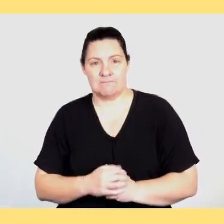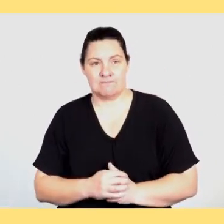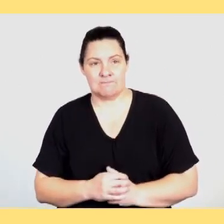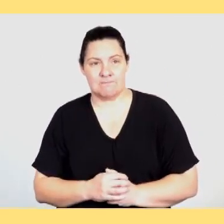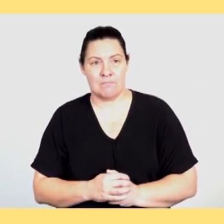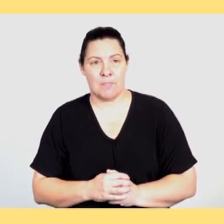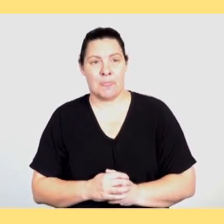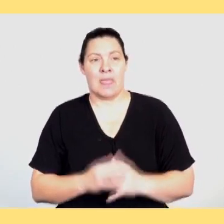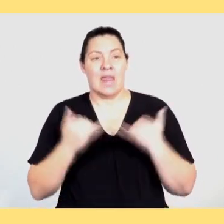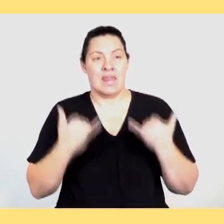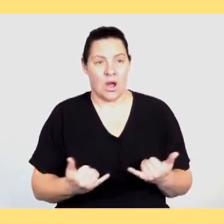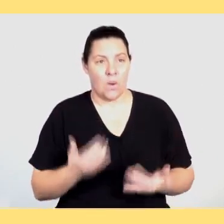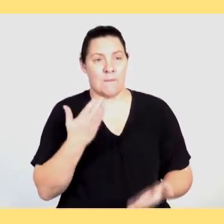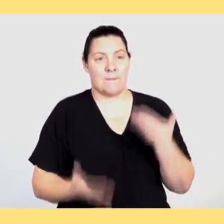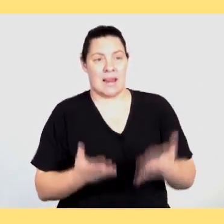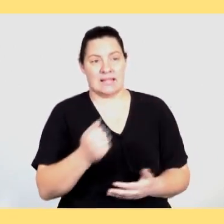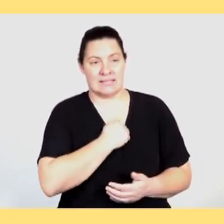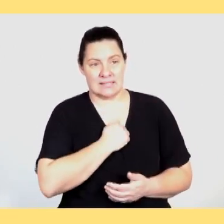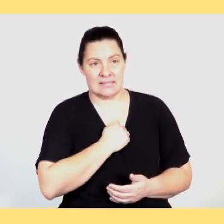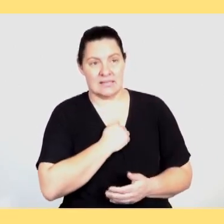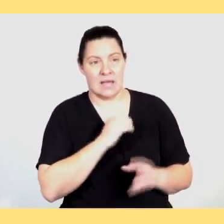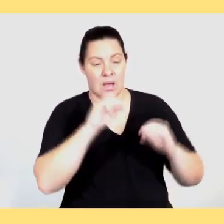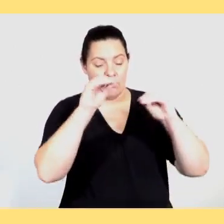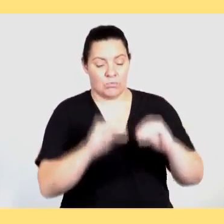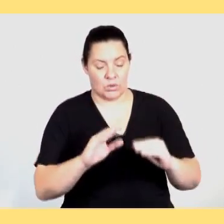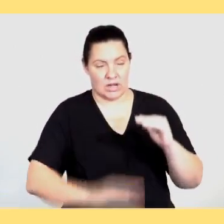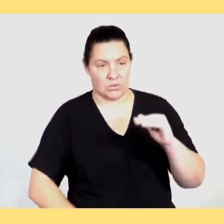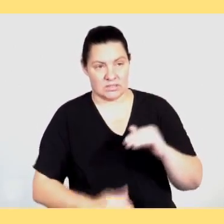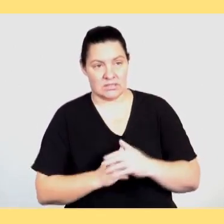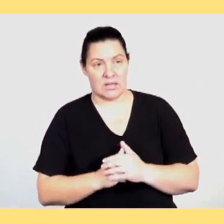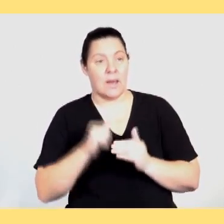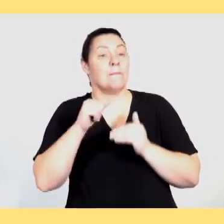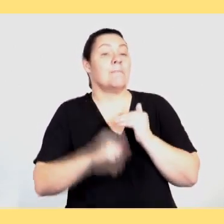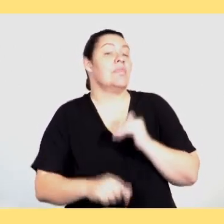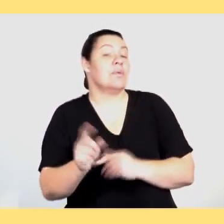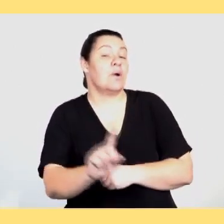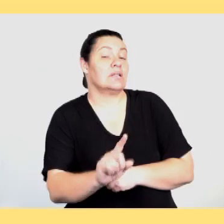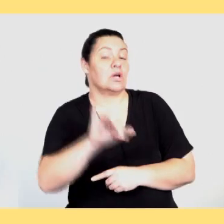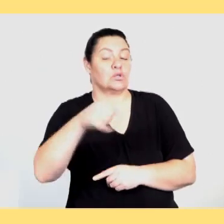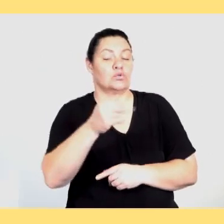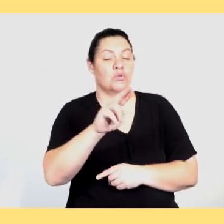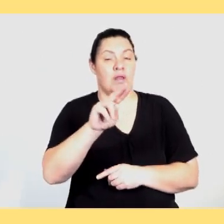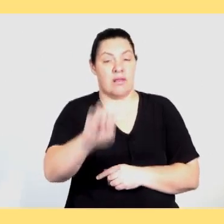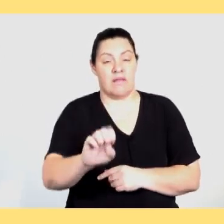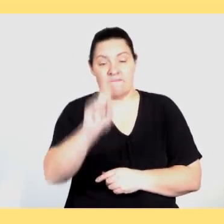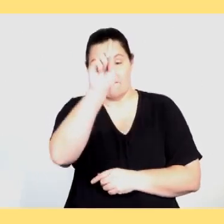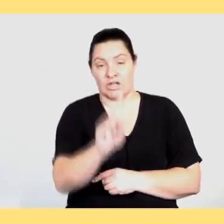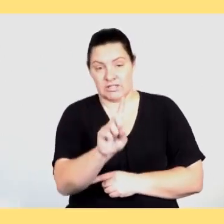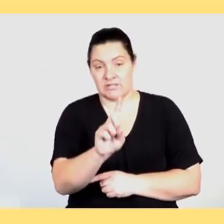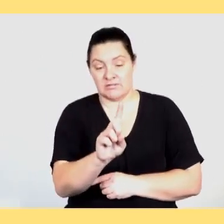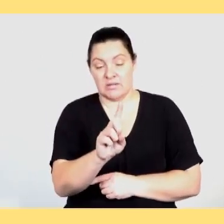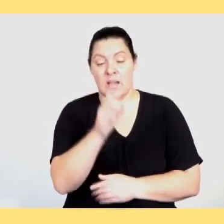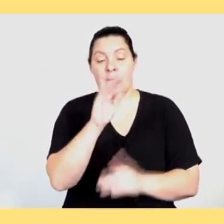6,350. So I'm going to bring it here now as my balance brought down in the month of June. On the